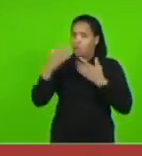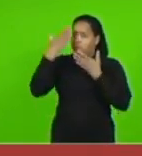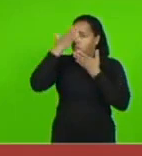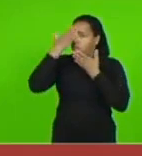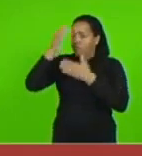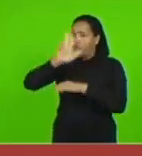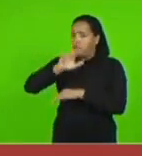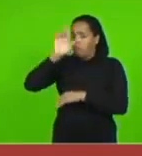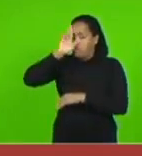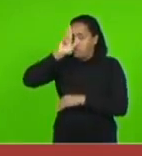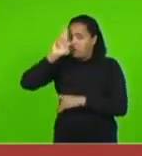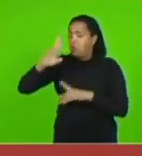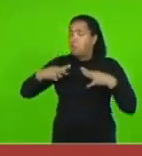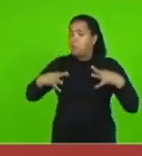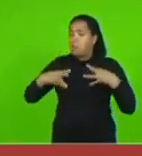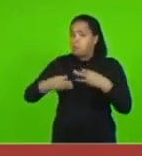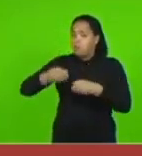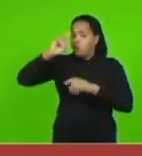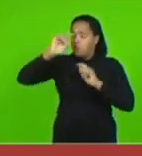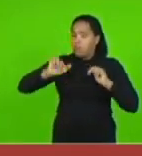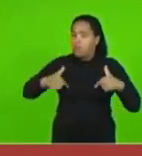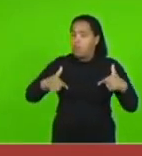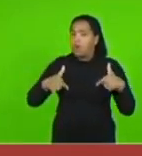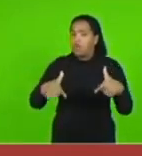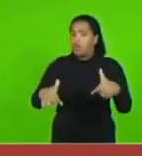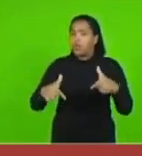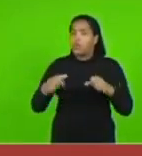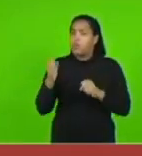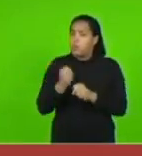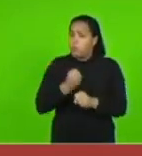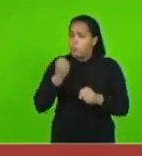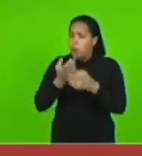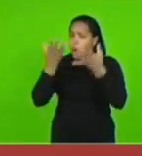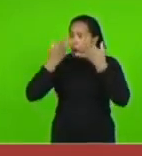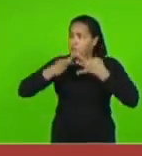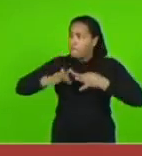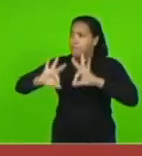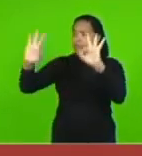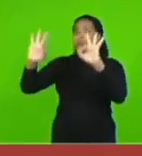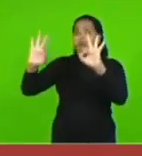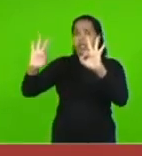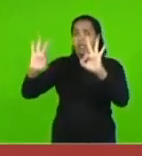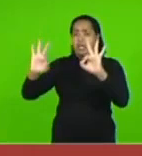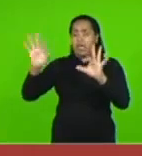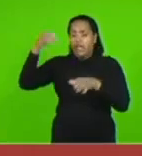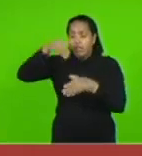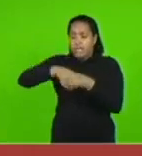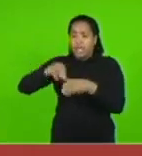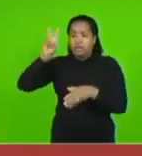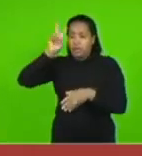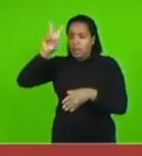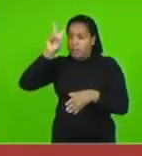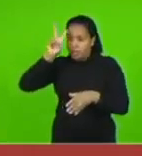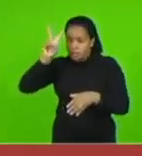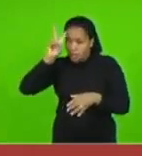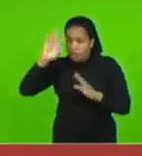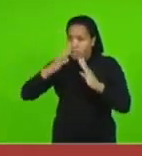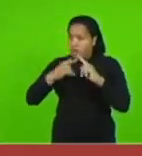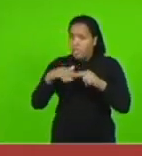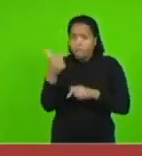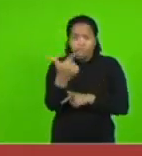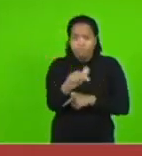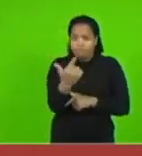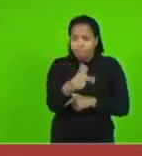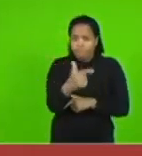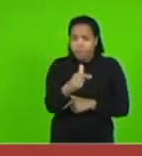only glorify the name of the Lord for everything He has done, because this is a great work. His work is